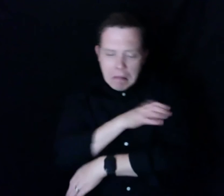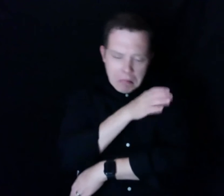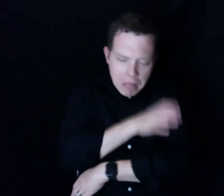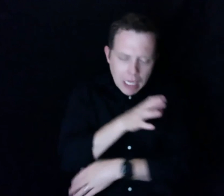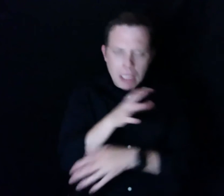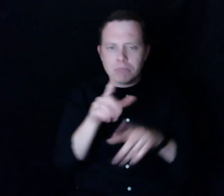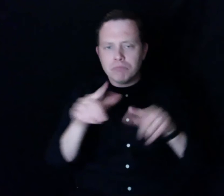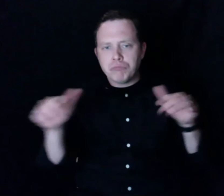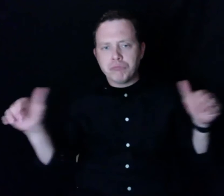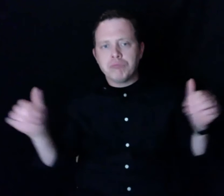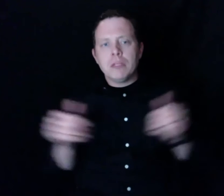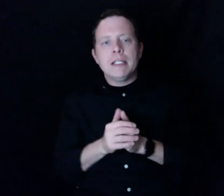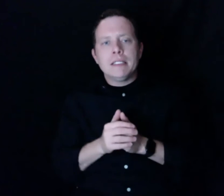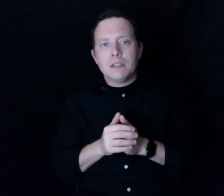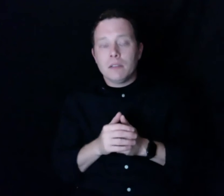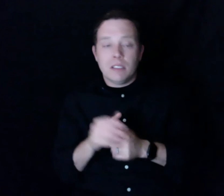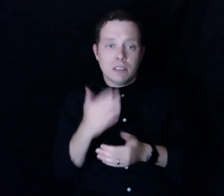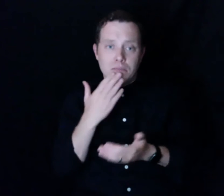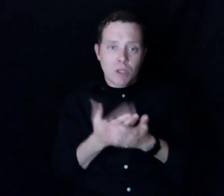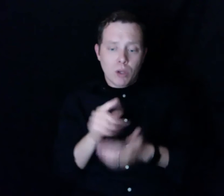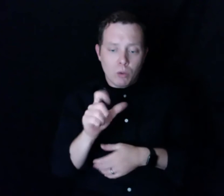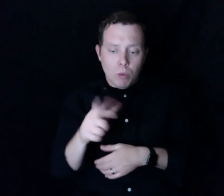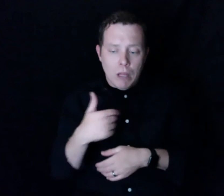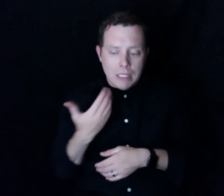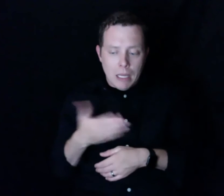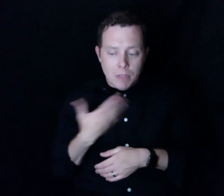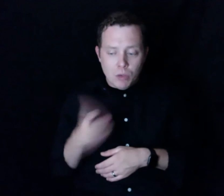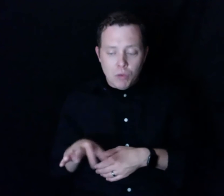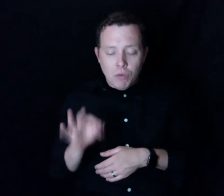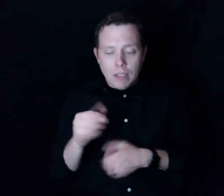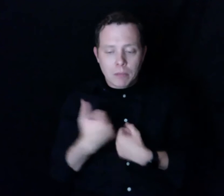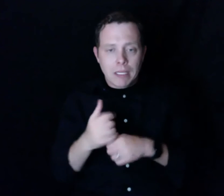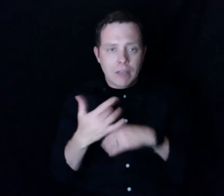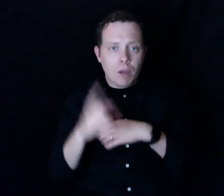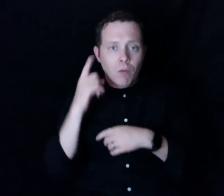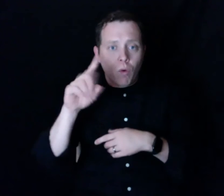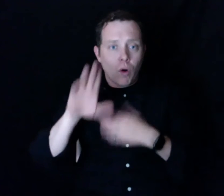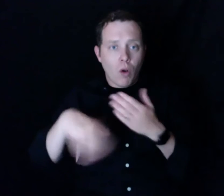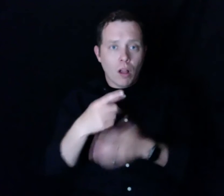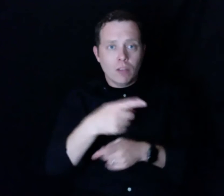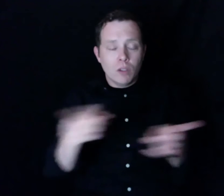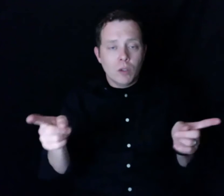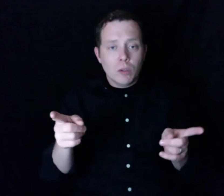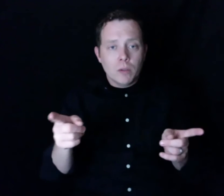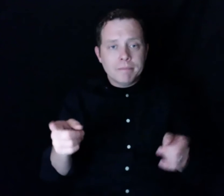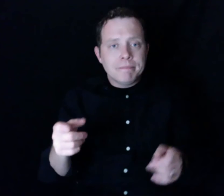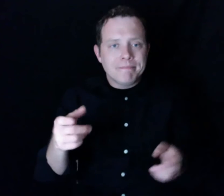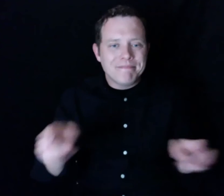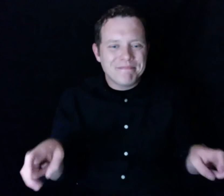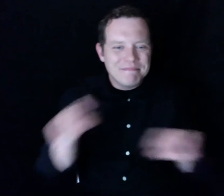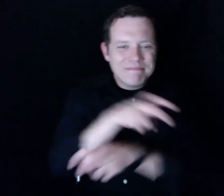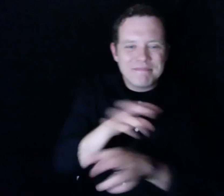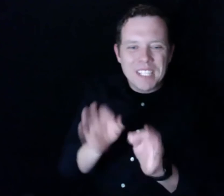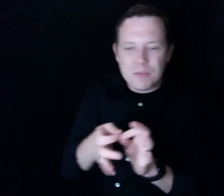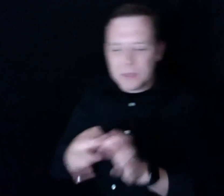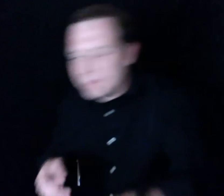great tool. I was very happy to find this and make it available to all of you. So it looks like we've got some questions coming in the chat